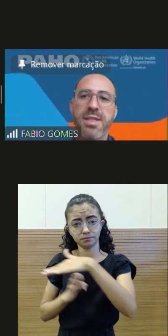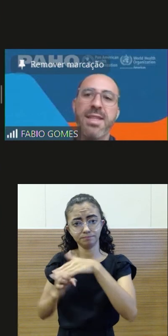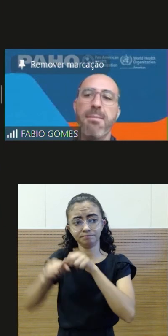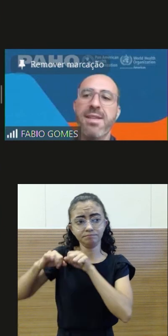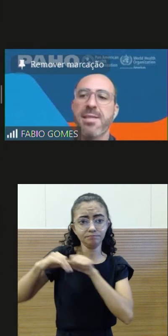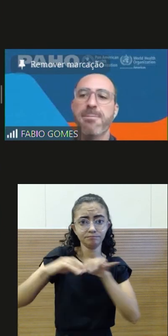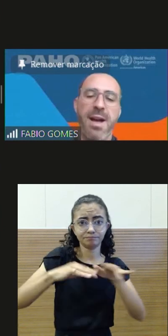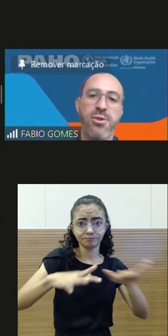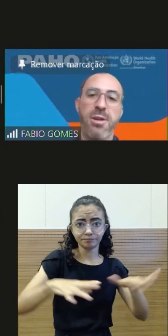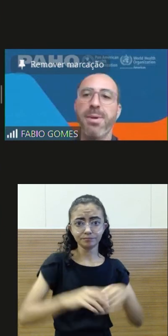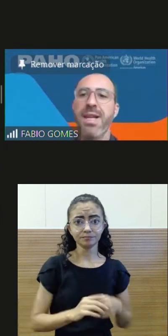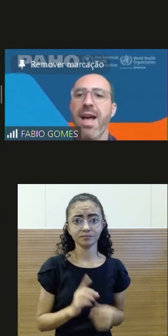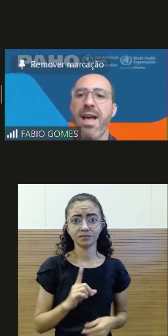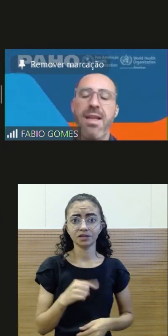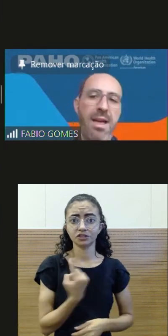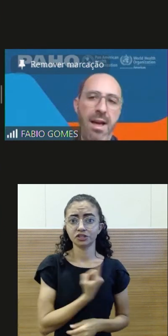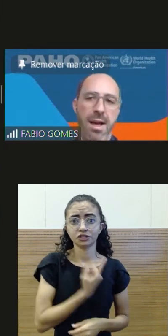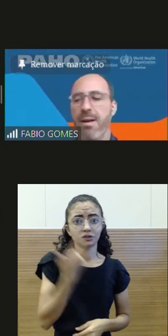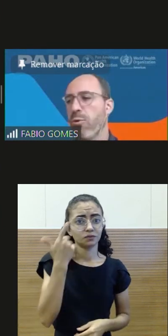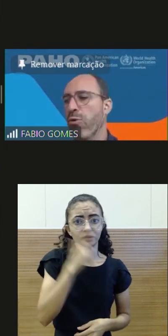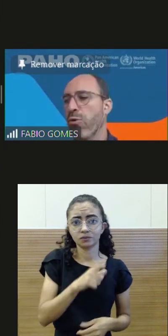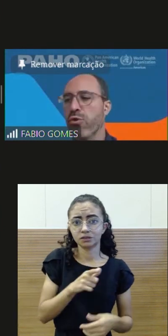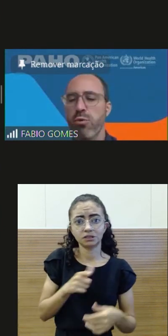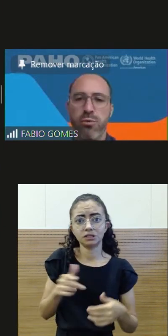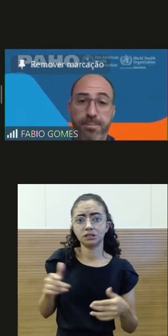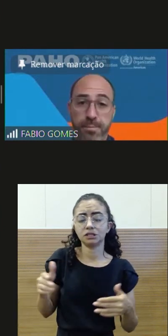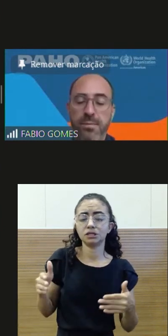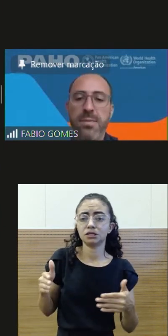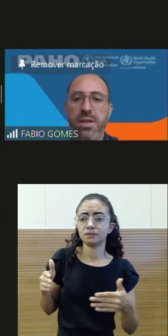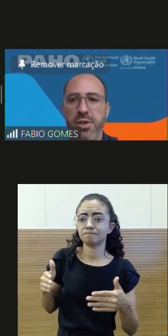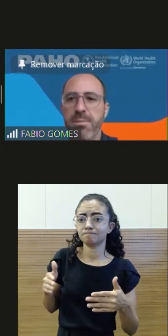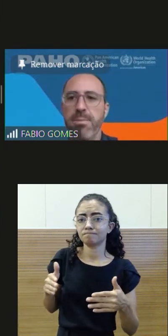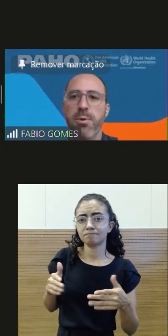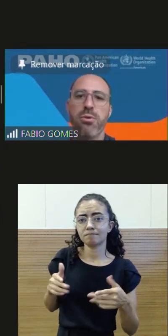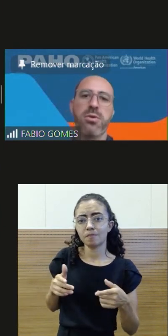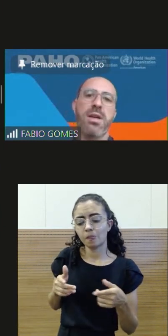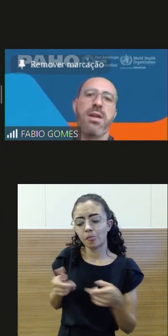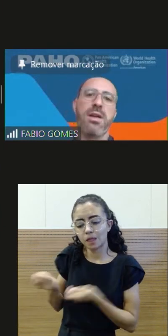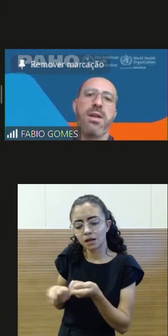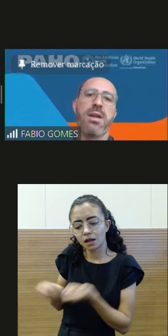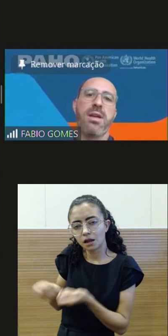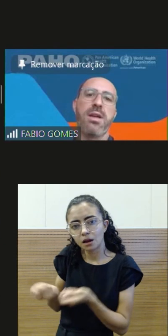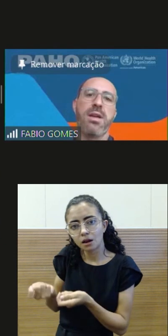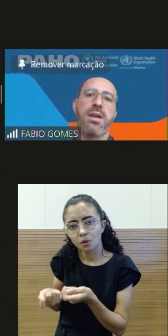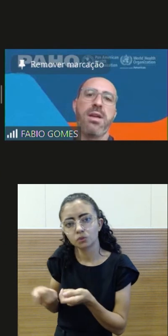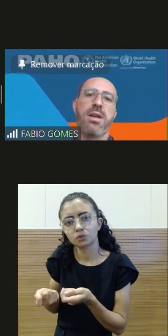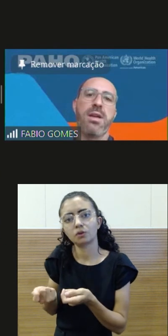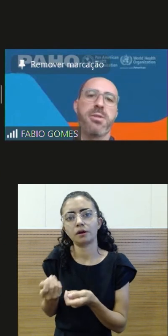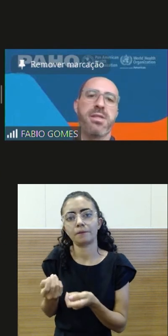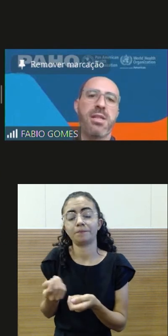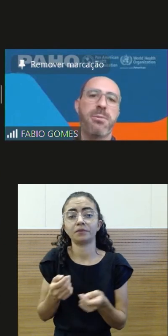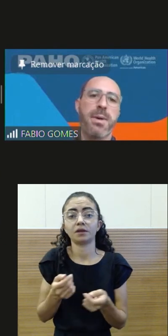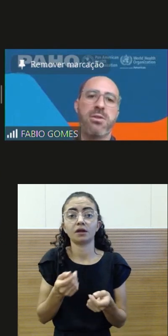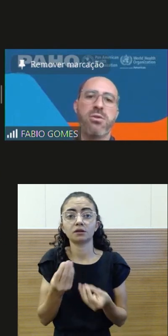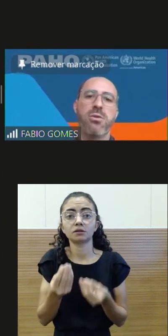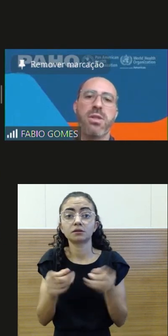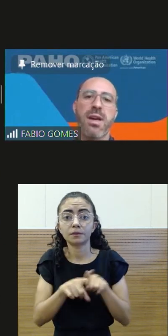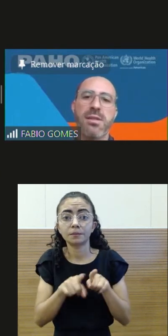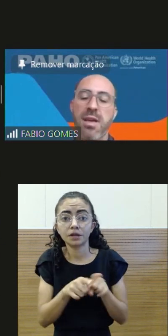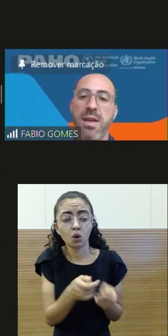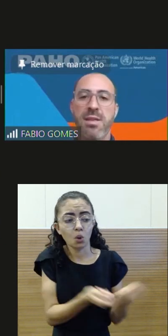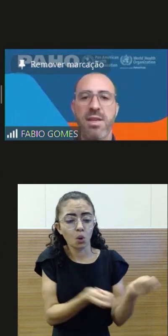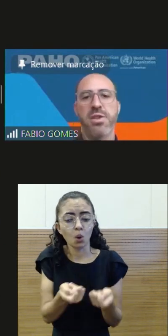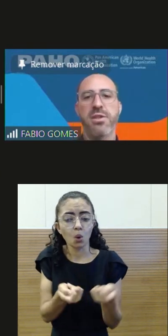have, and we won't be able to increase the consumption of